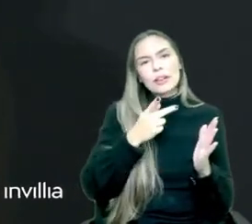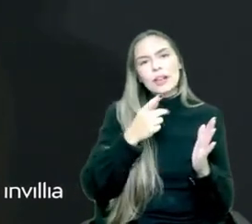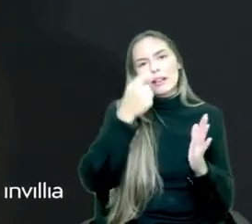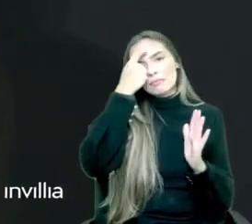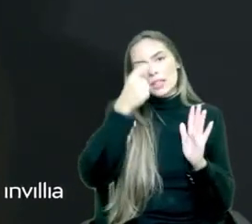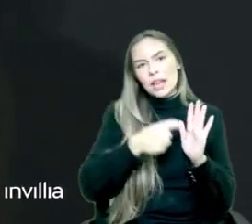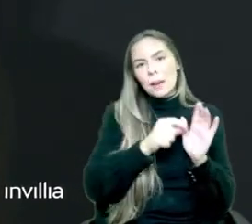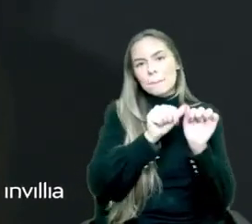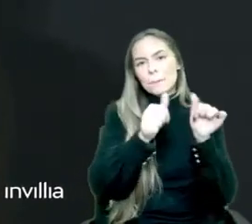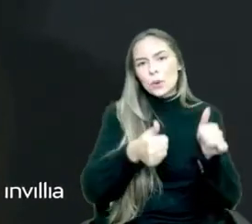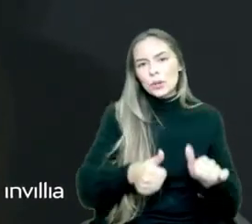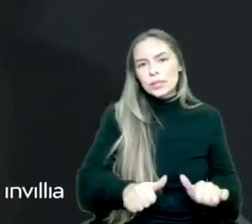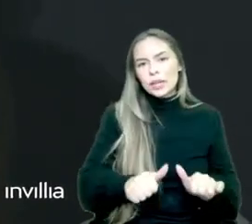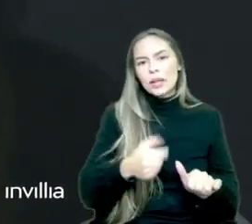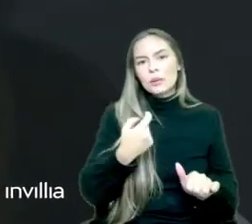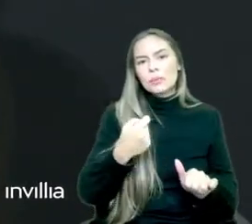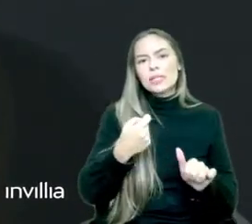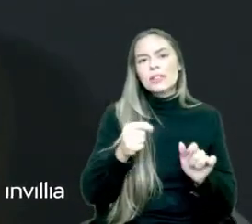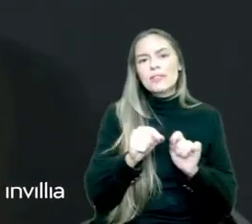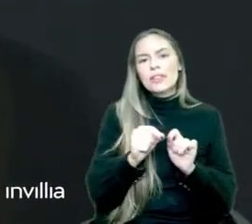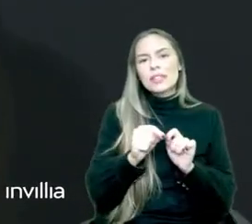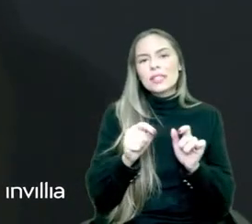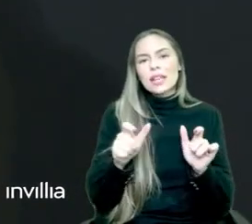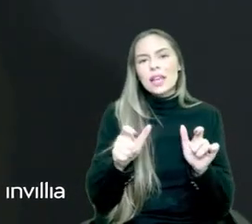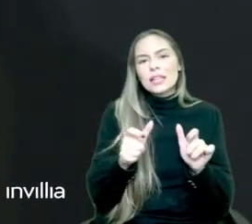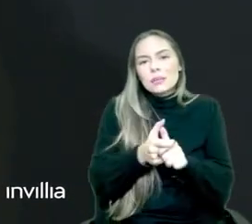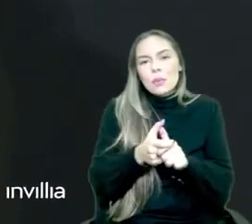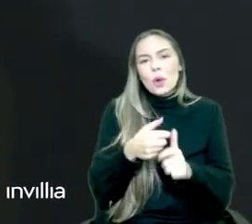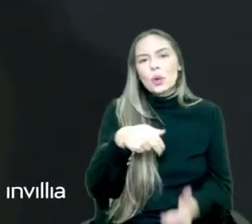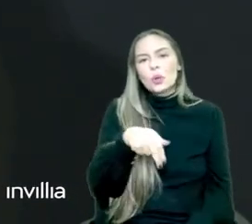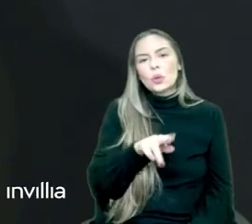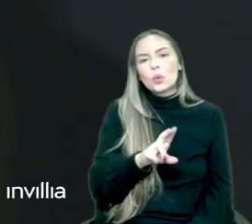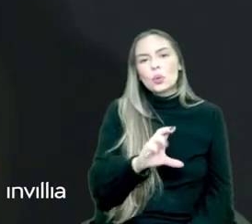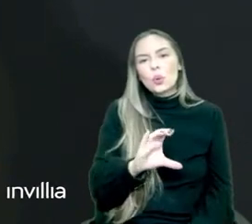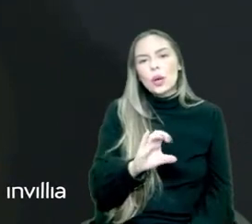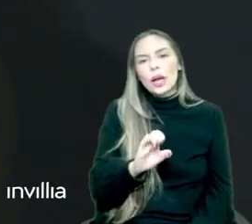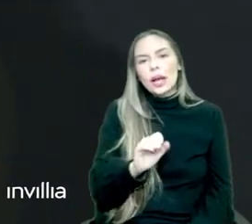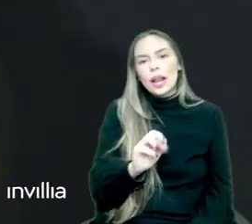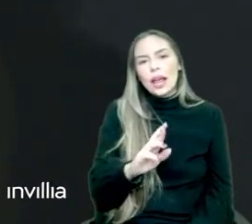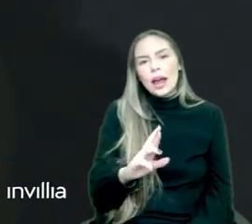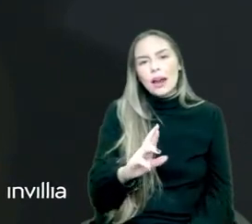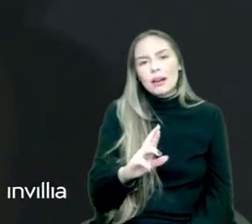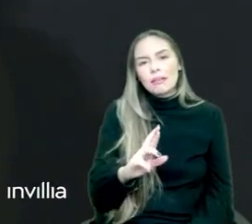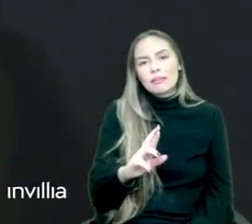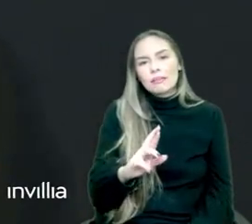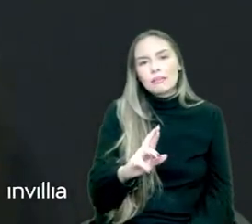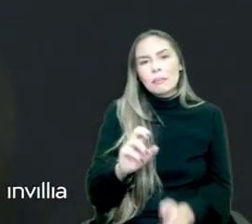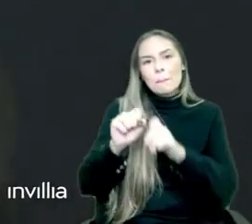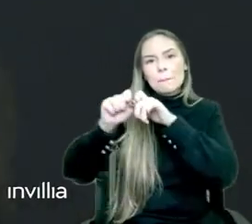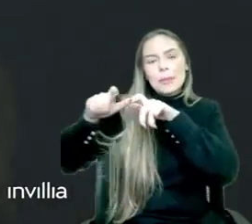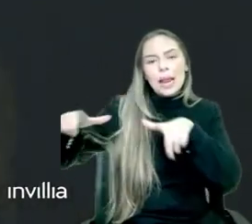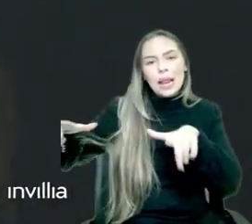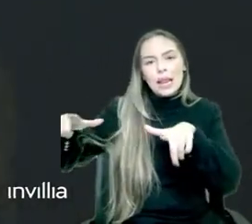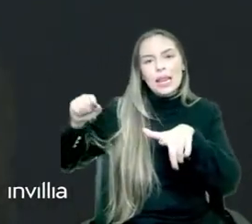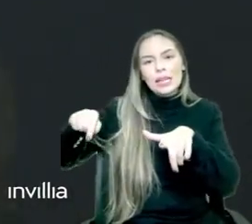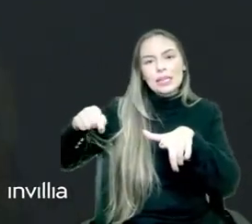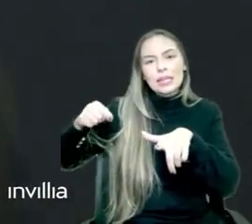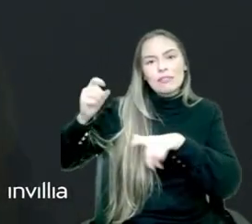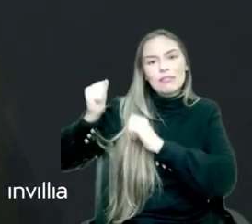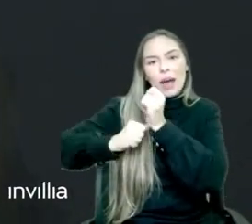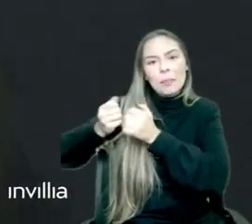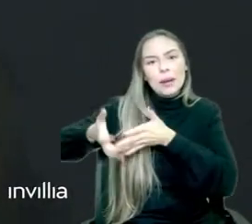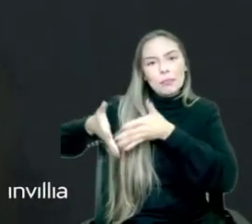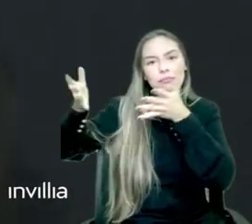small nuclear plant. That's a lot of energy, right? You can provide a lot of energy to people. And we have to